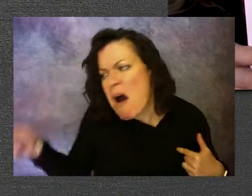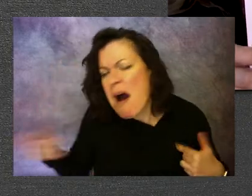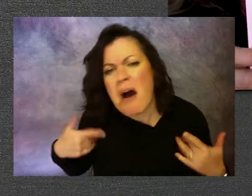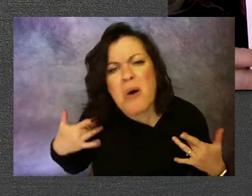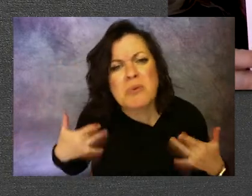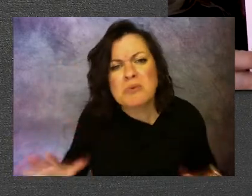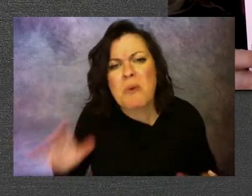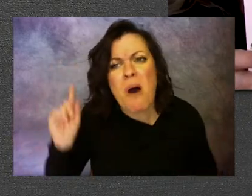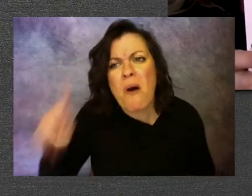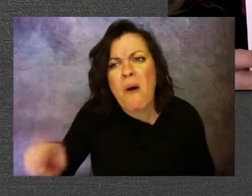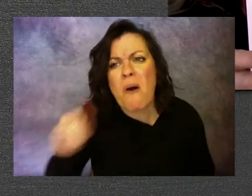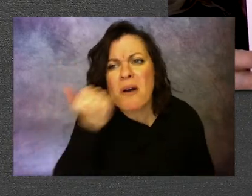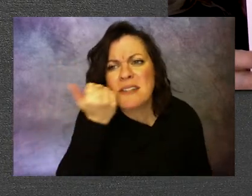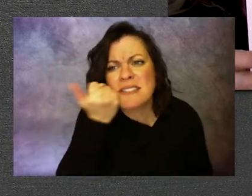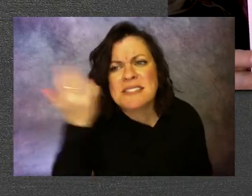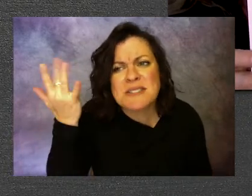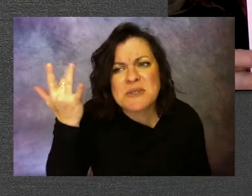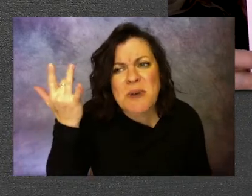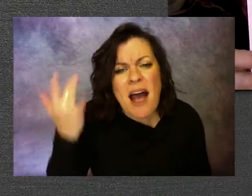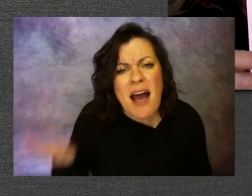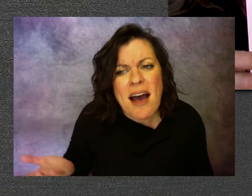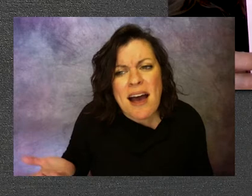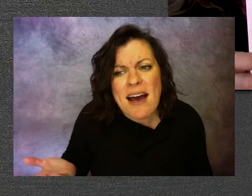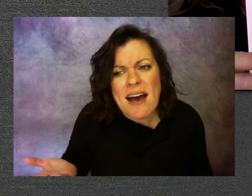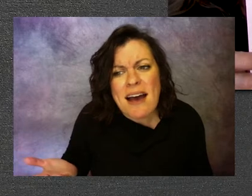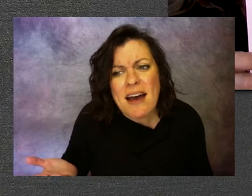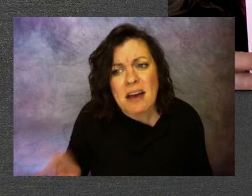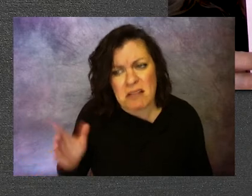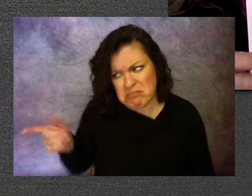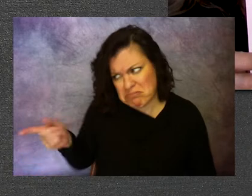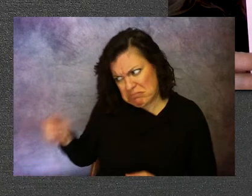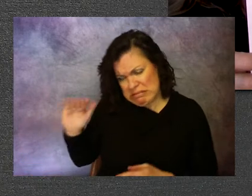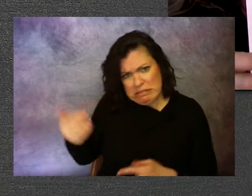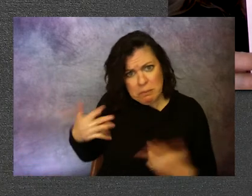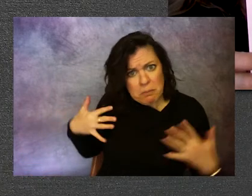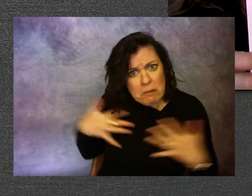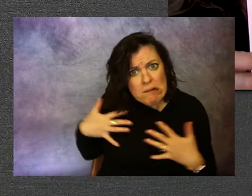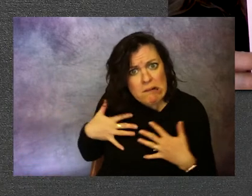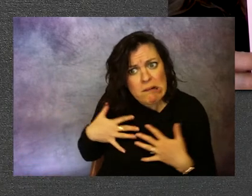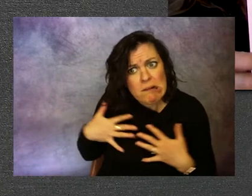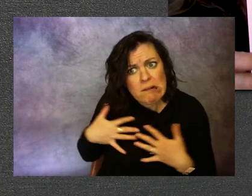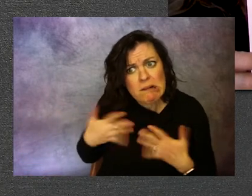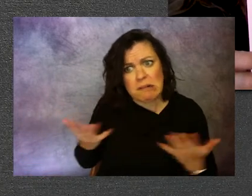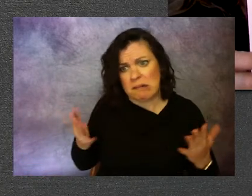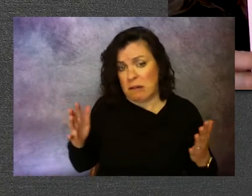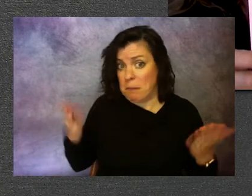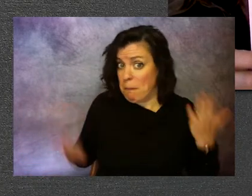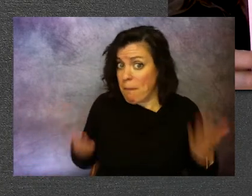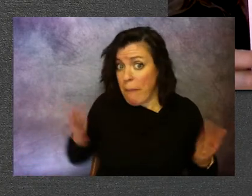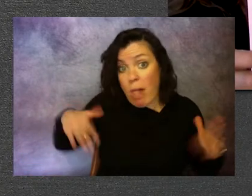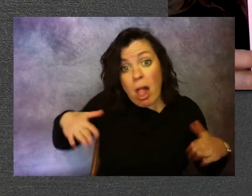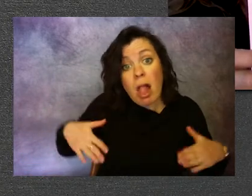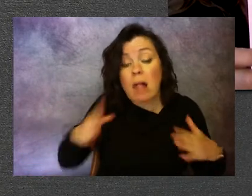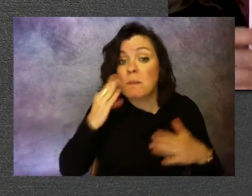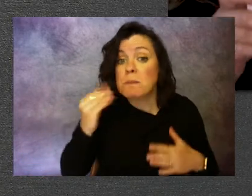to the dentist? Do you think he's nervous? Maybe he's never been there before.